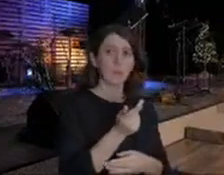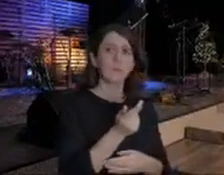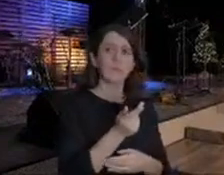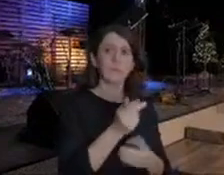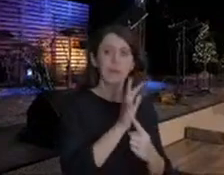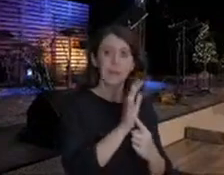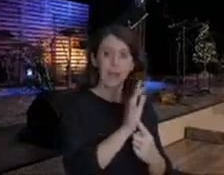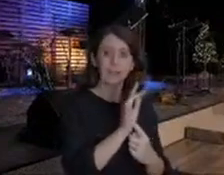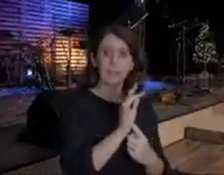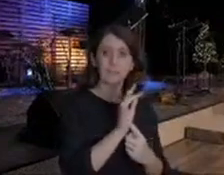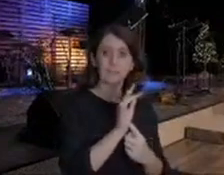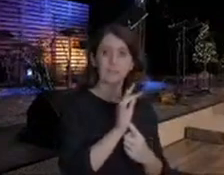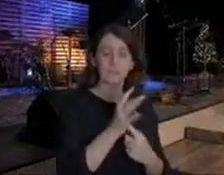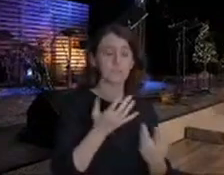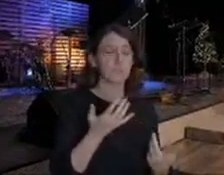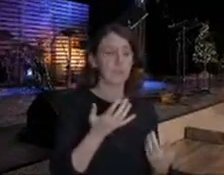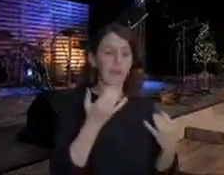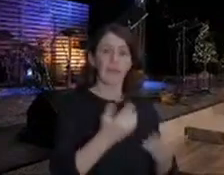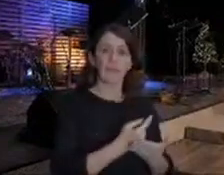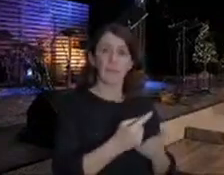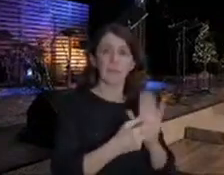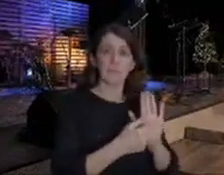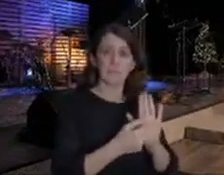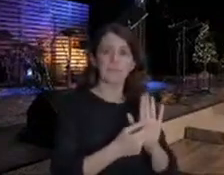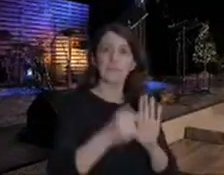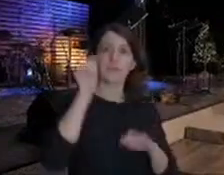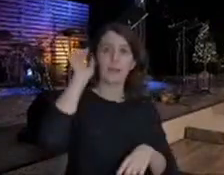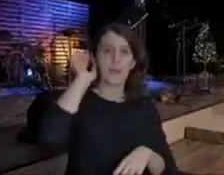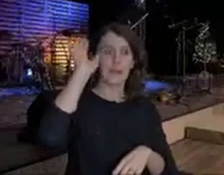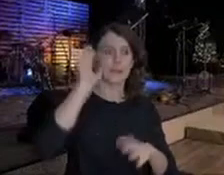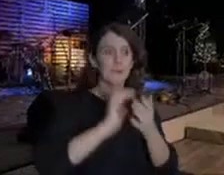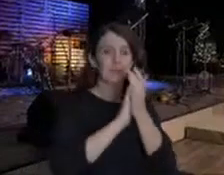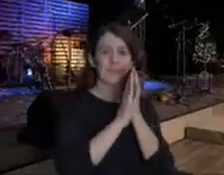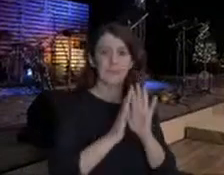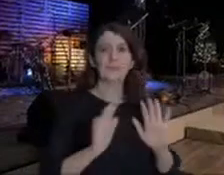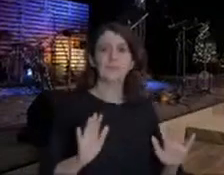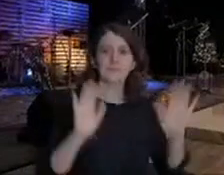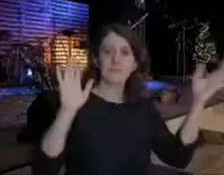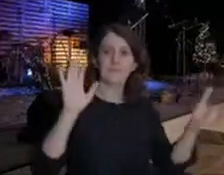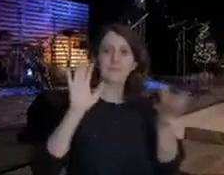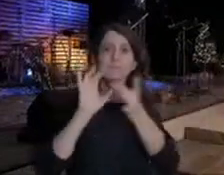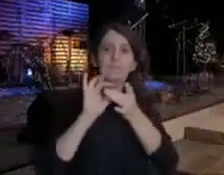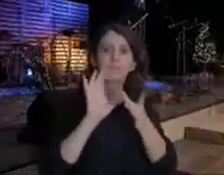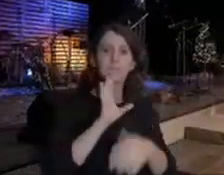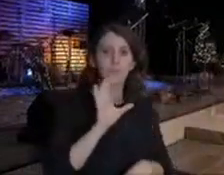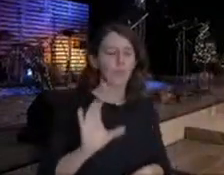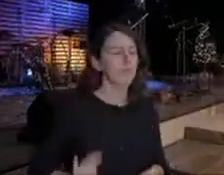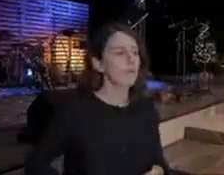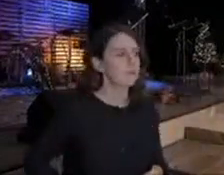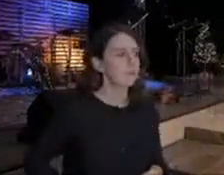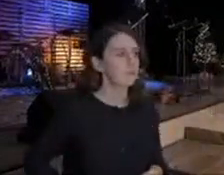the candles, this week is a week that represents the peace that comes with Christ, right? That the